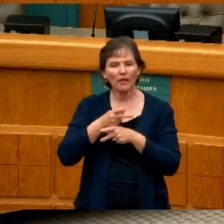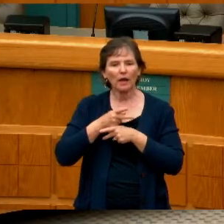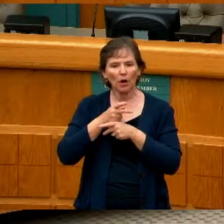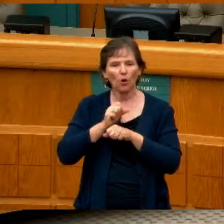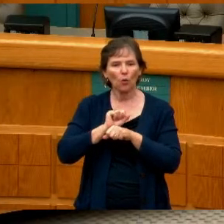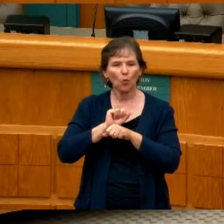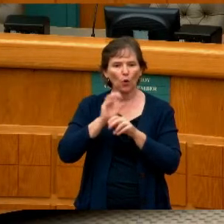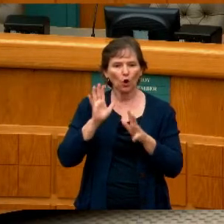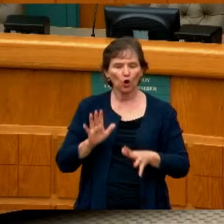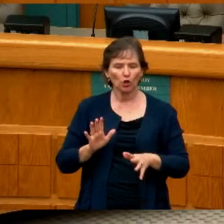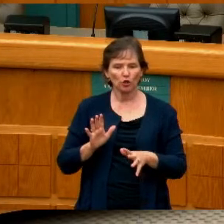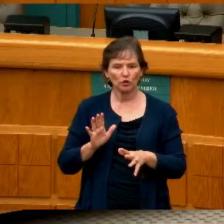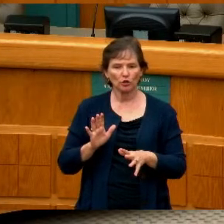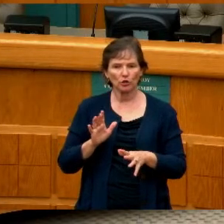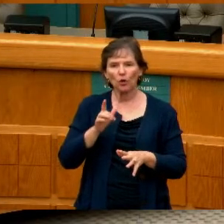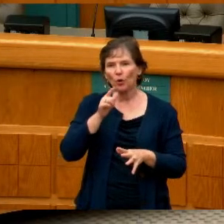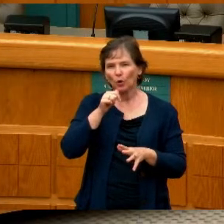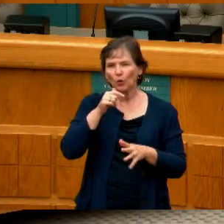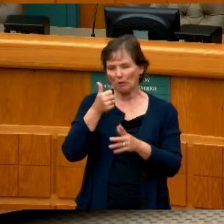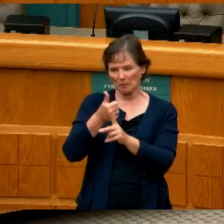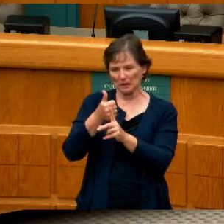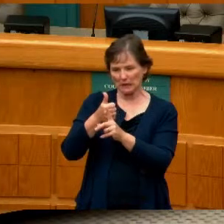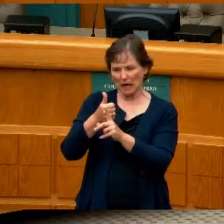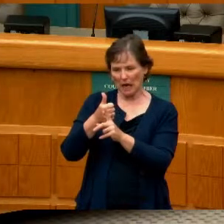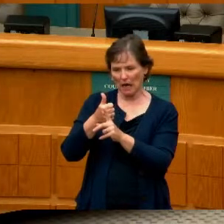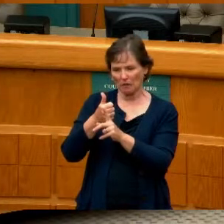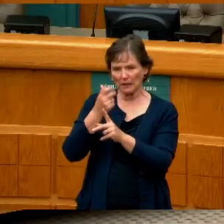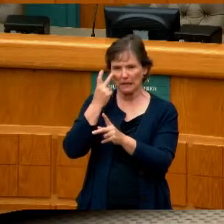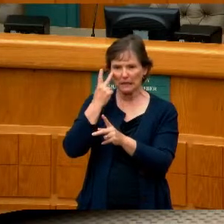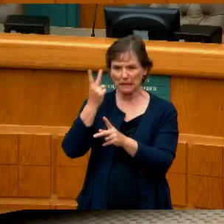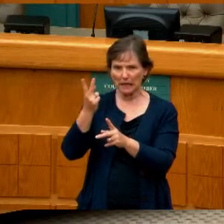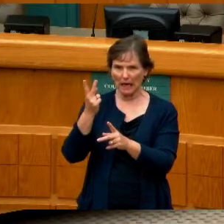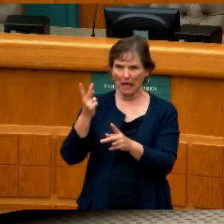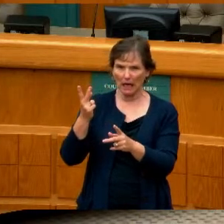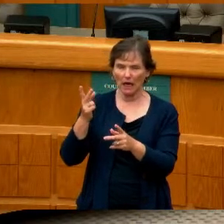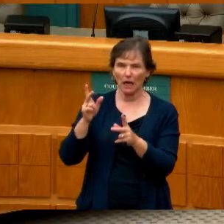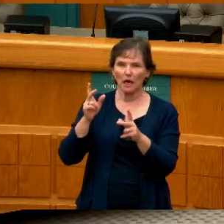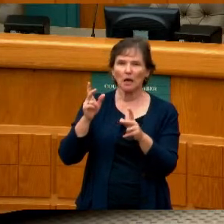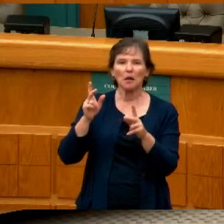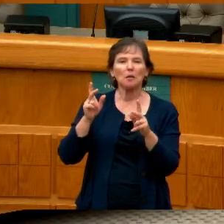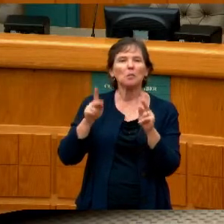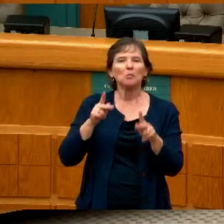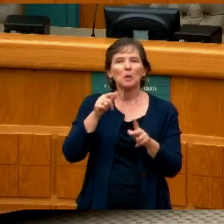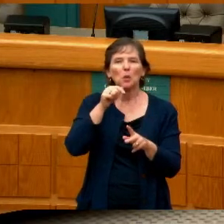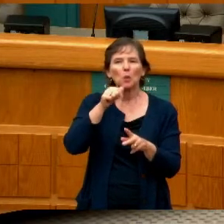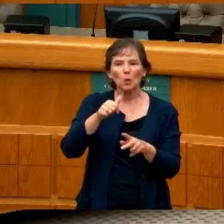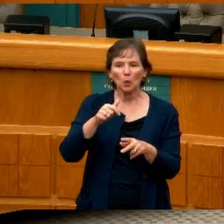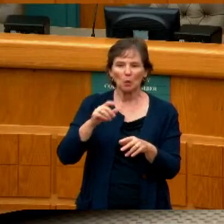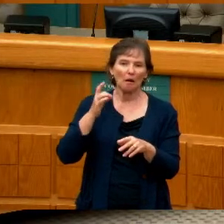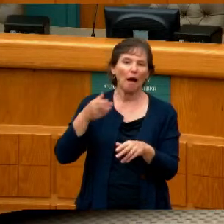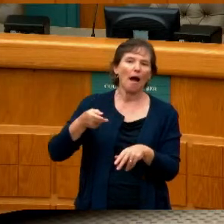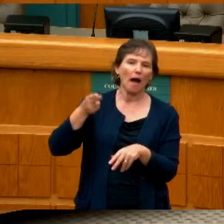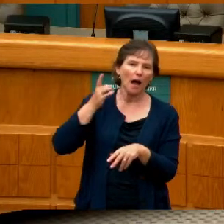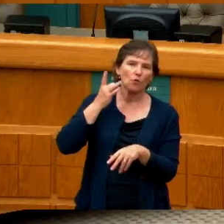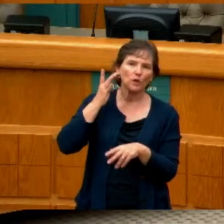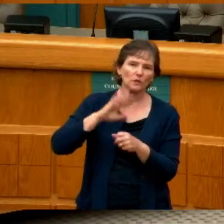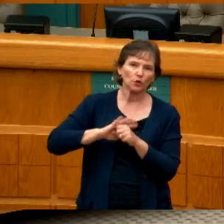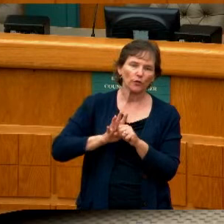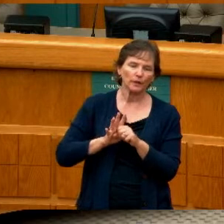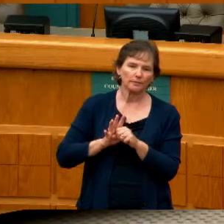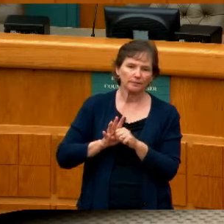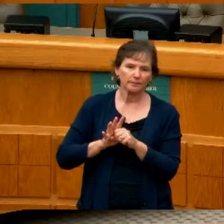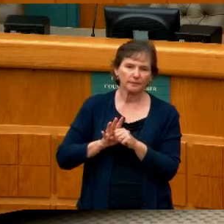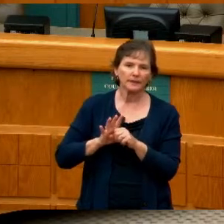patients. Number 4, home health care workers, including hospice care, who directly interface with vulnerable and